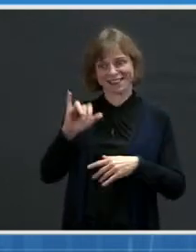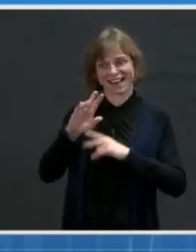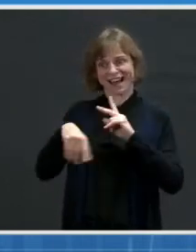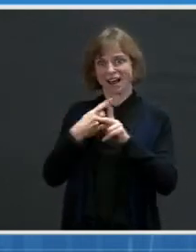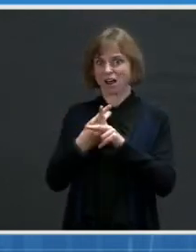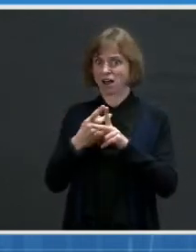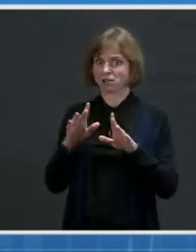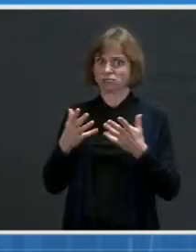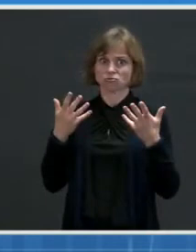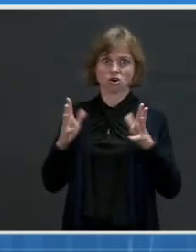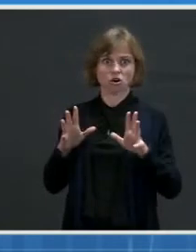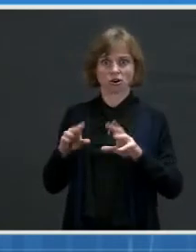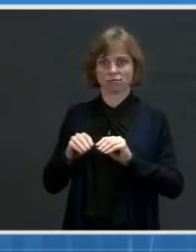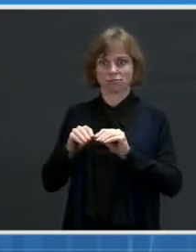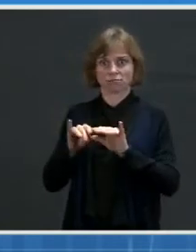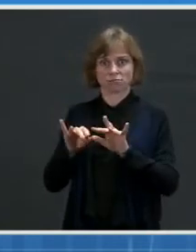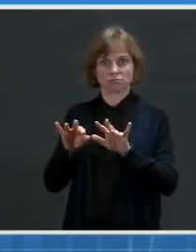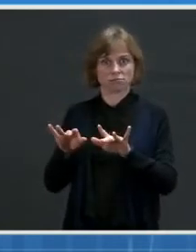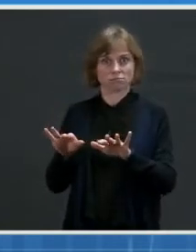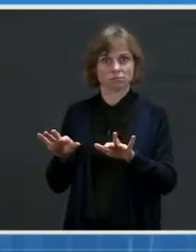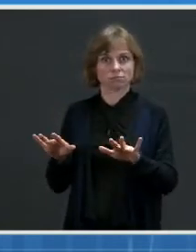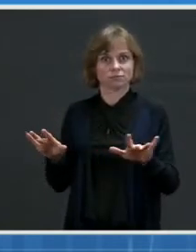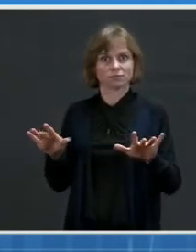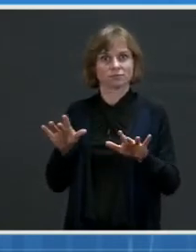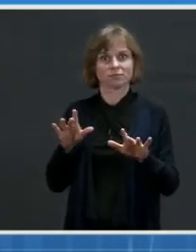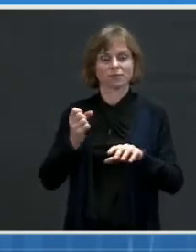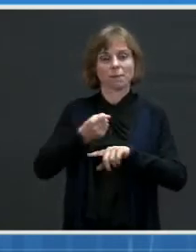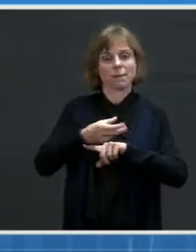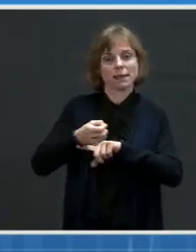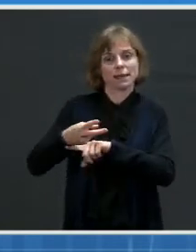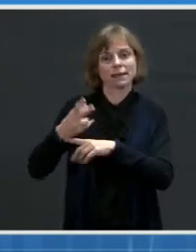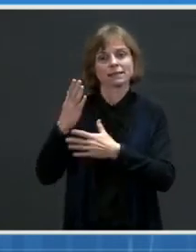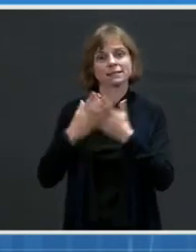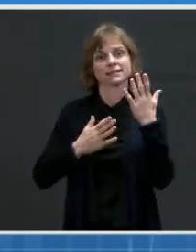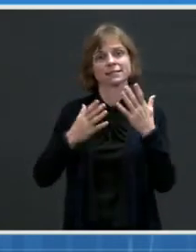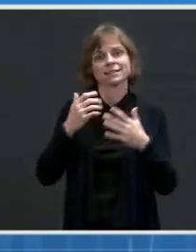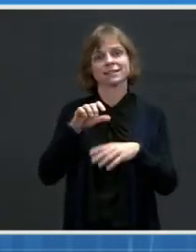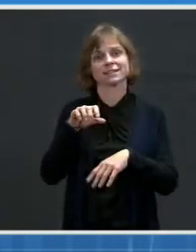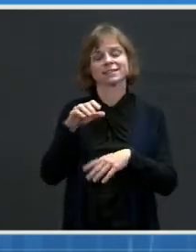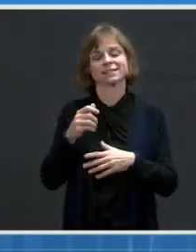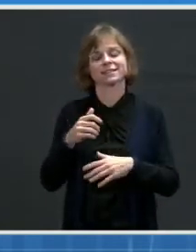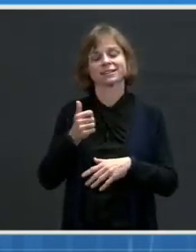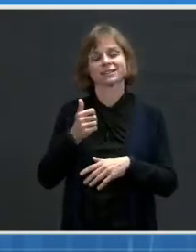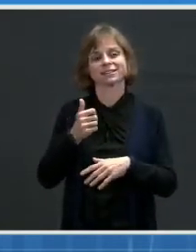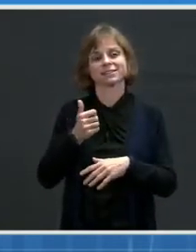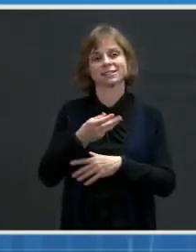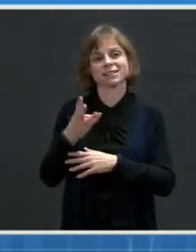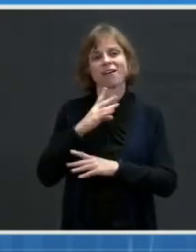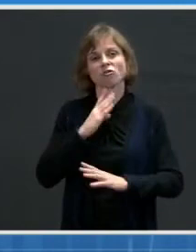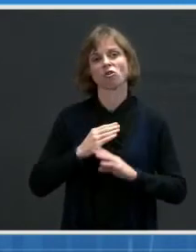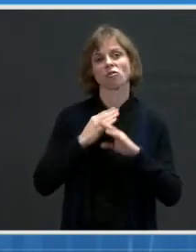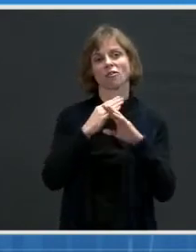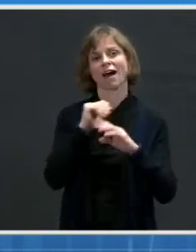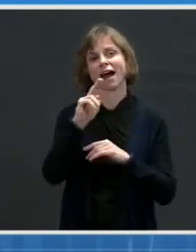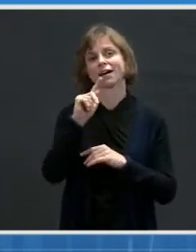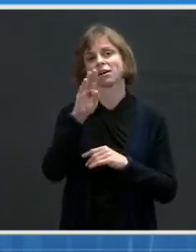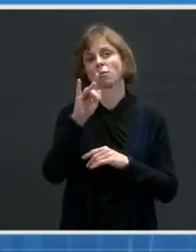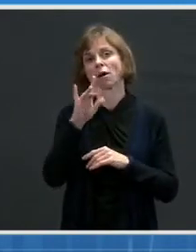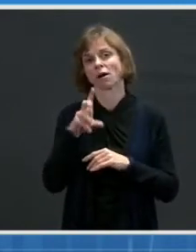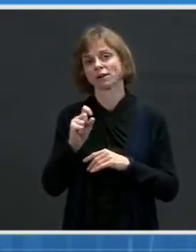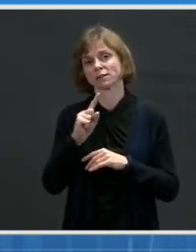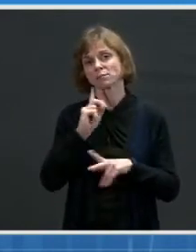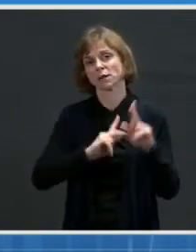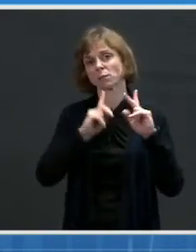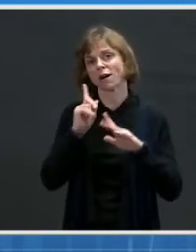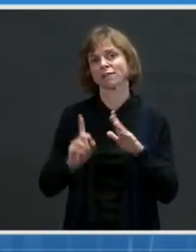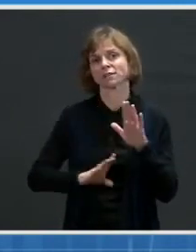the effect of several of the monoclonal antibodies that people have developed. And former guidances on